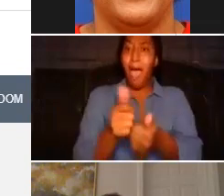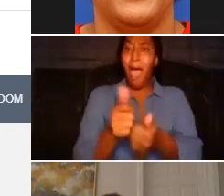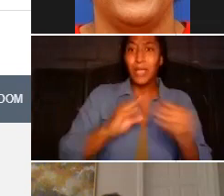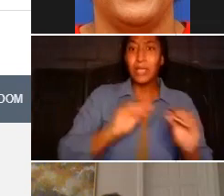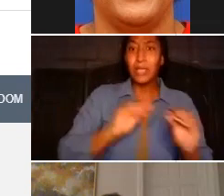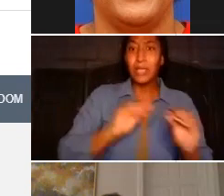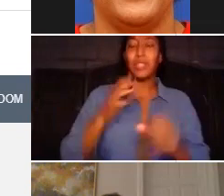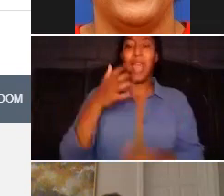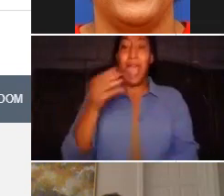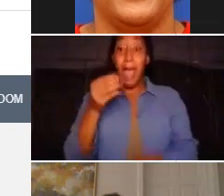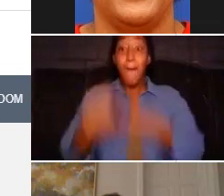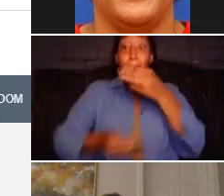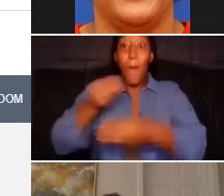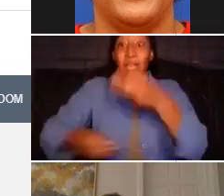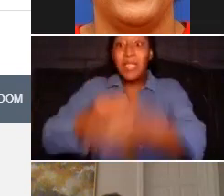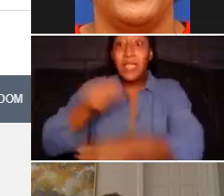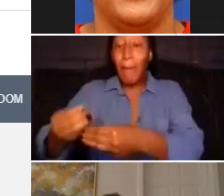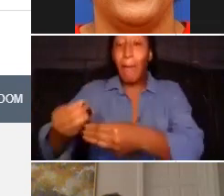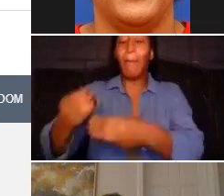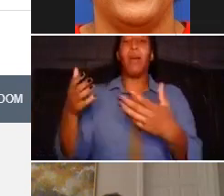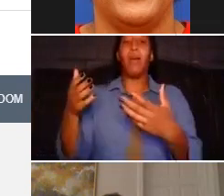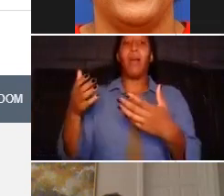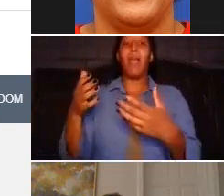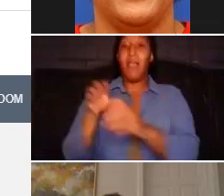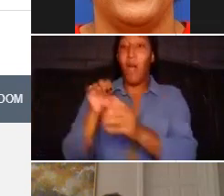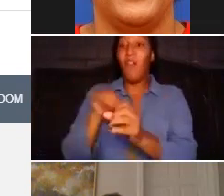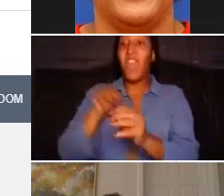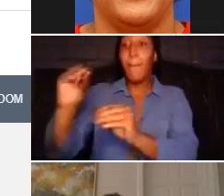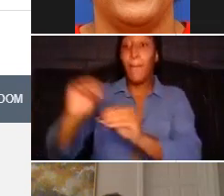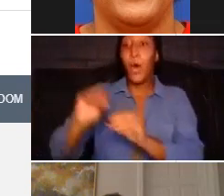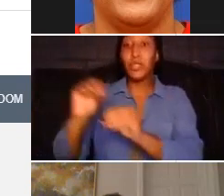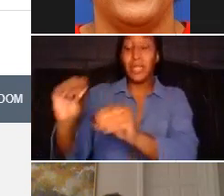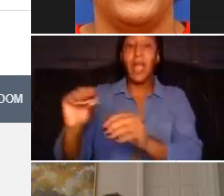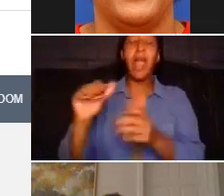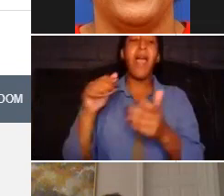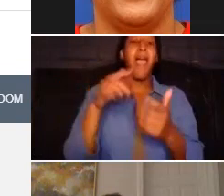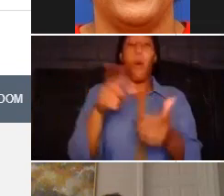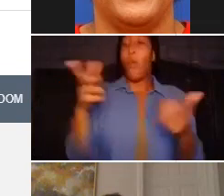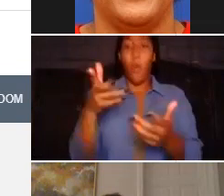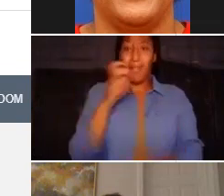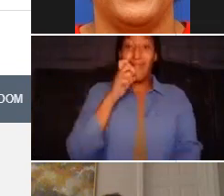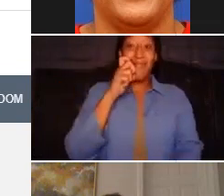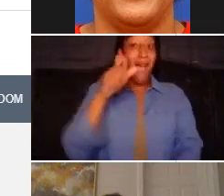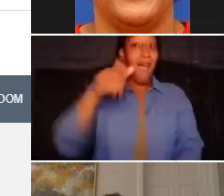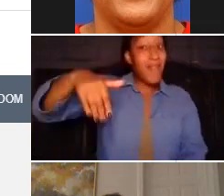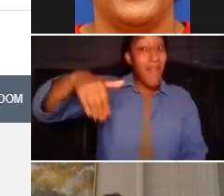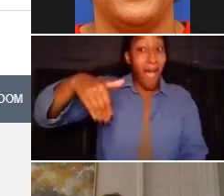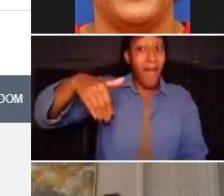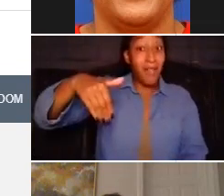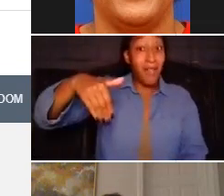type motion. But what we haven't analyzed so far is back and forth type